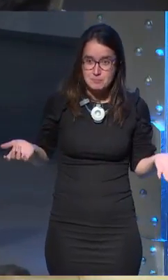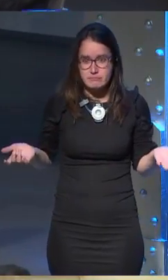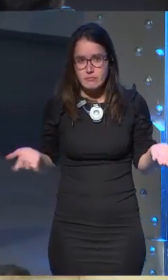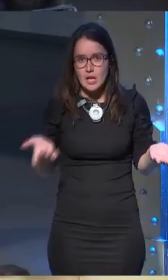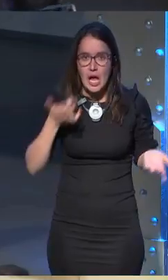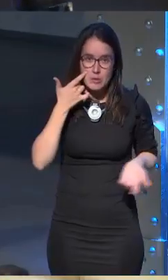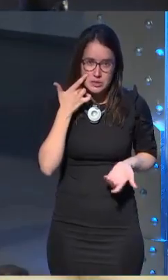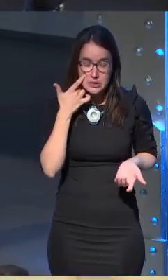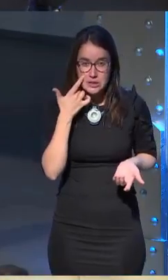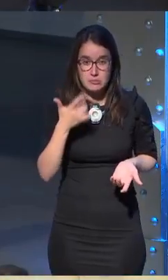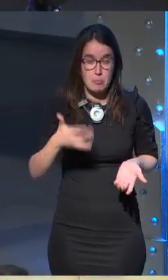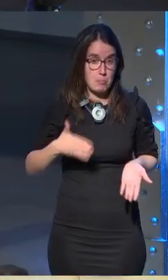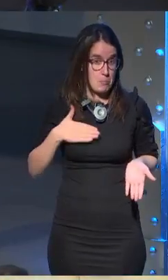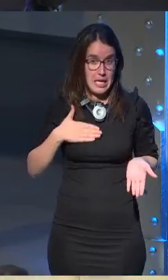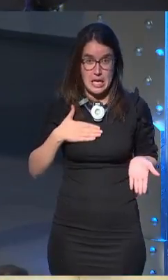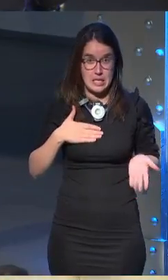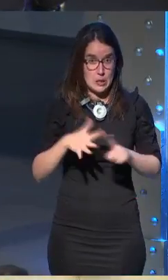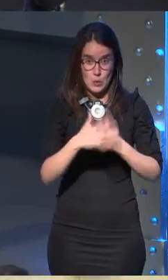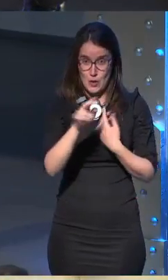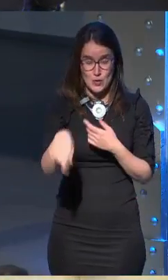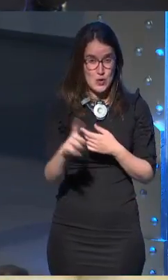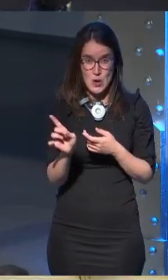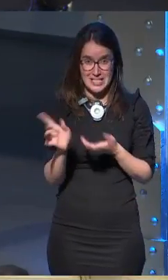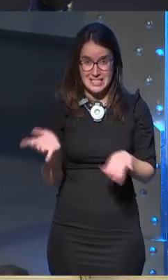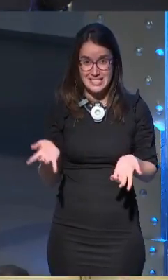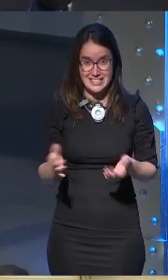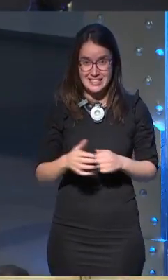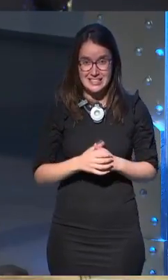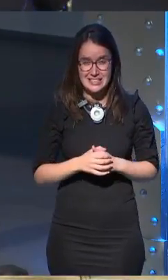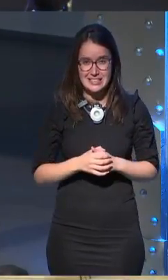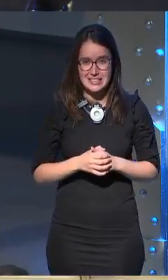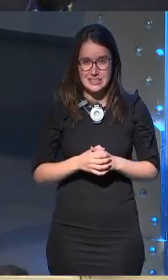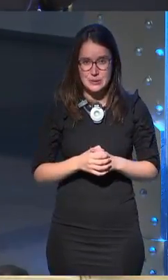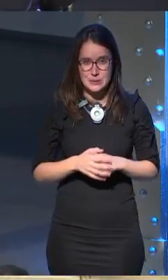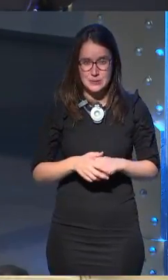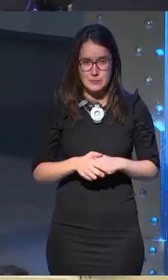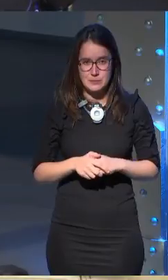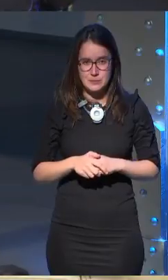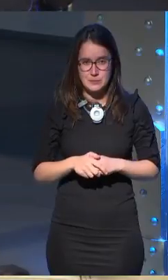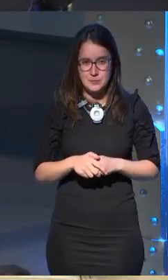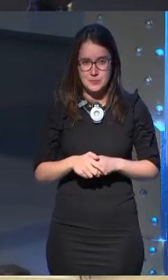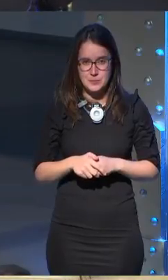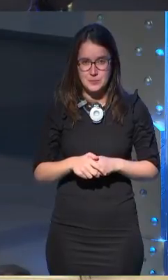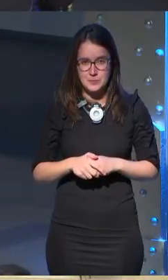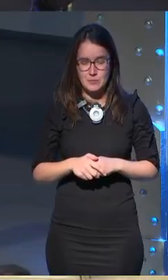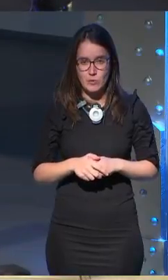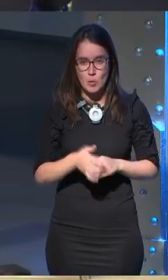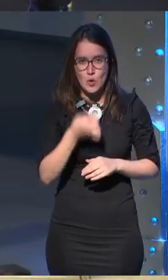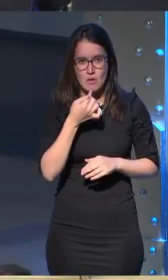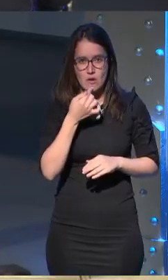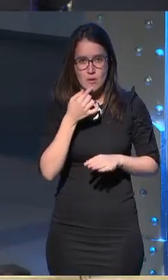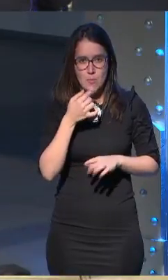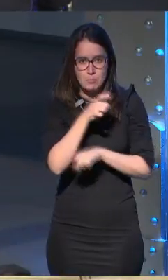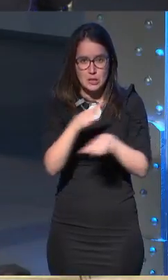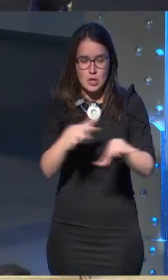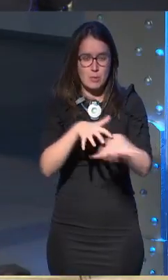my experience, and you know, like you said, most people think of an astronaut, you're the smartest kid in the class, you get